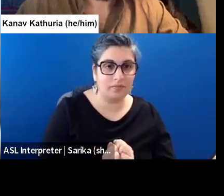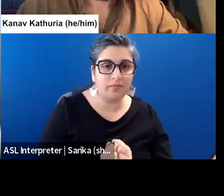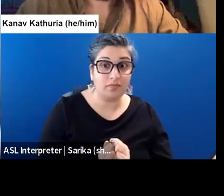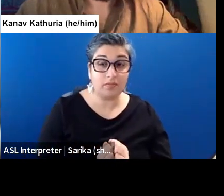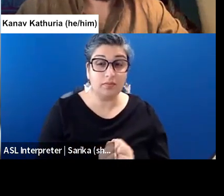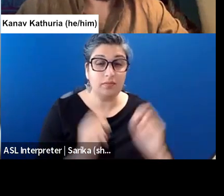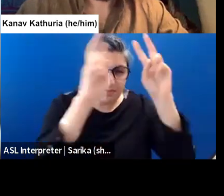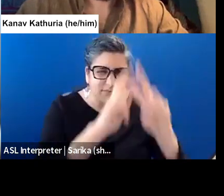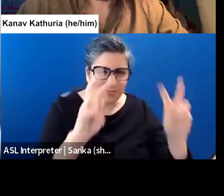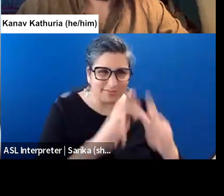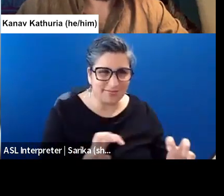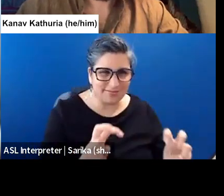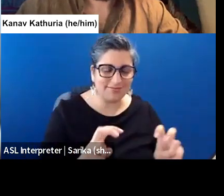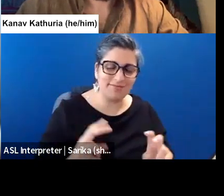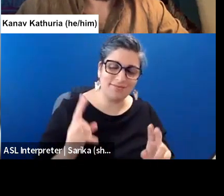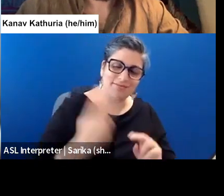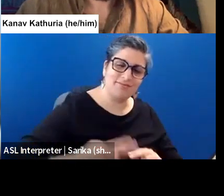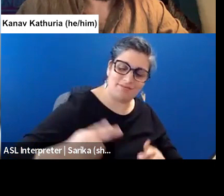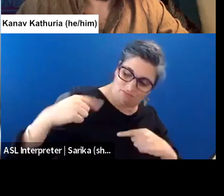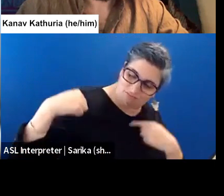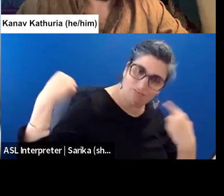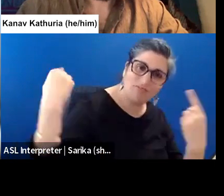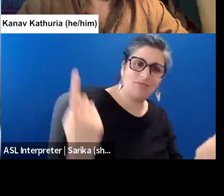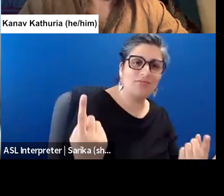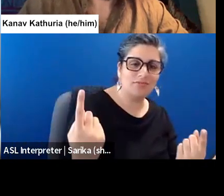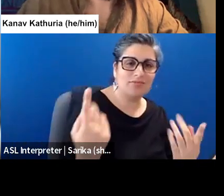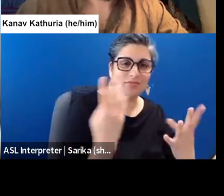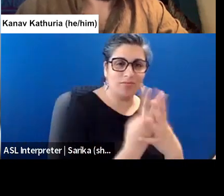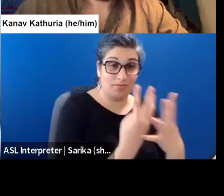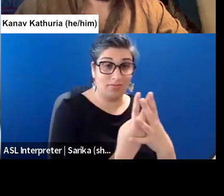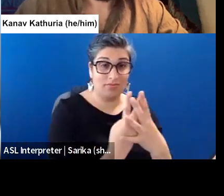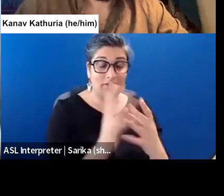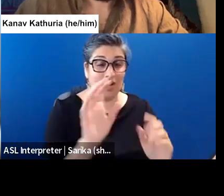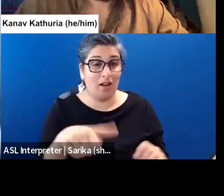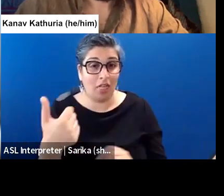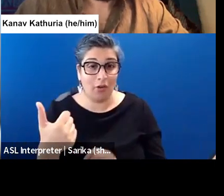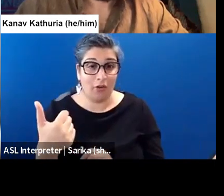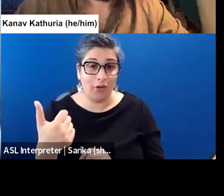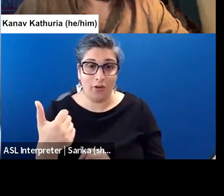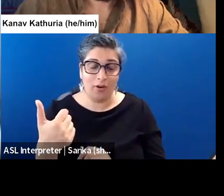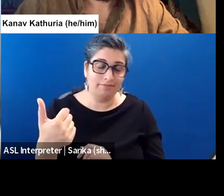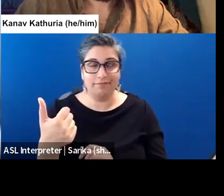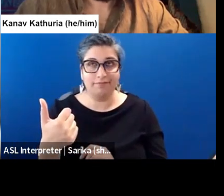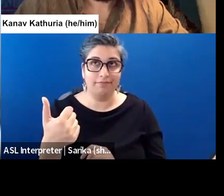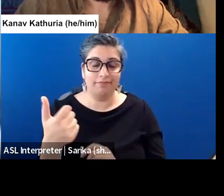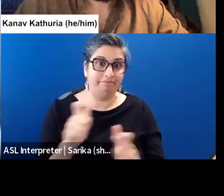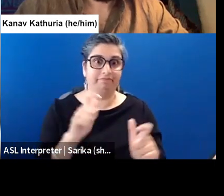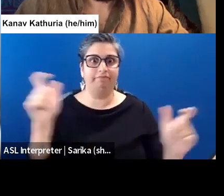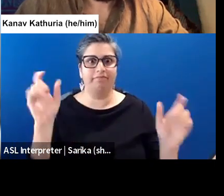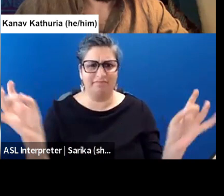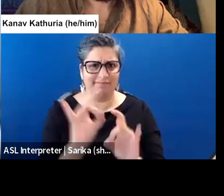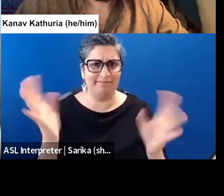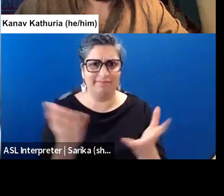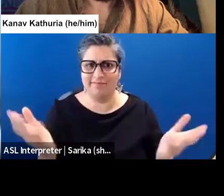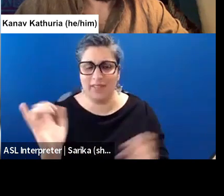more historically at imprisonment and other, you know, big, terrible things